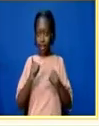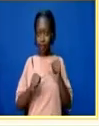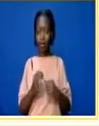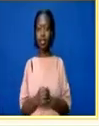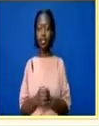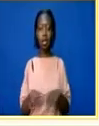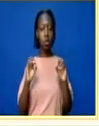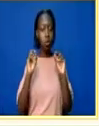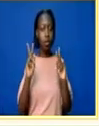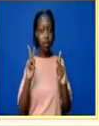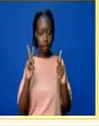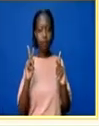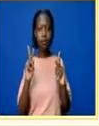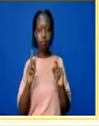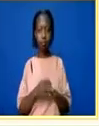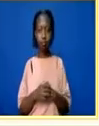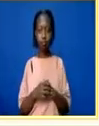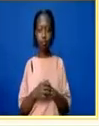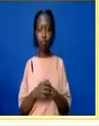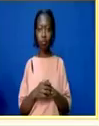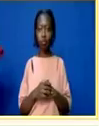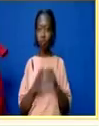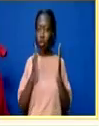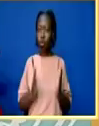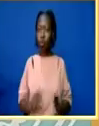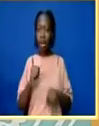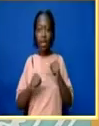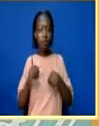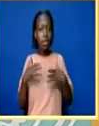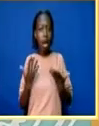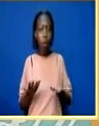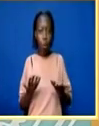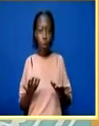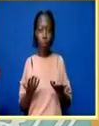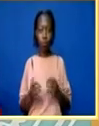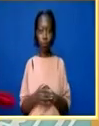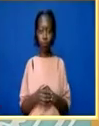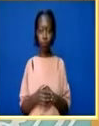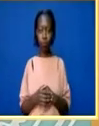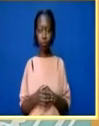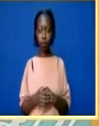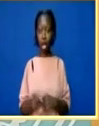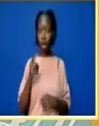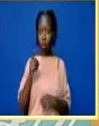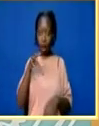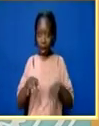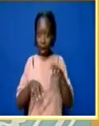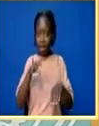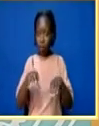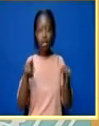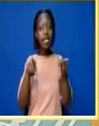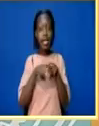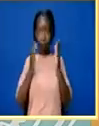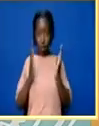human activities. Mm-hmm. How do human activities cause soil erosion? Okay. You are an animal yes. as well as a